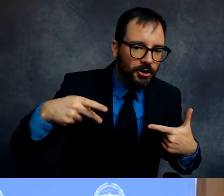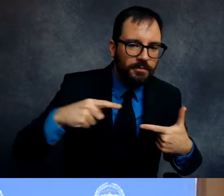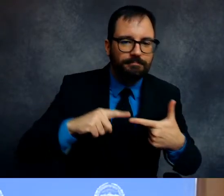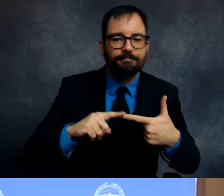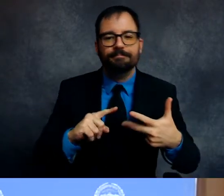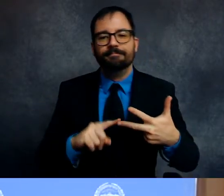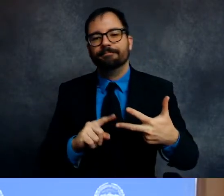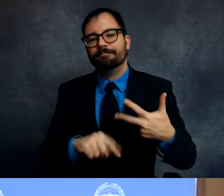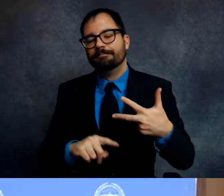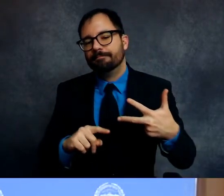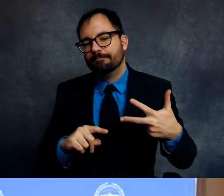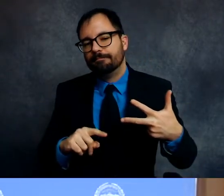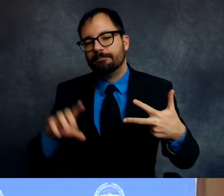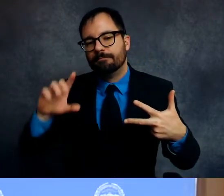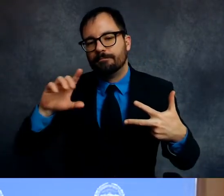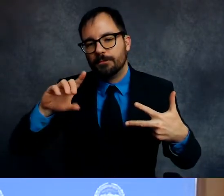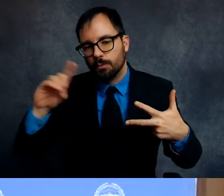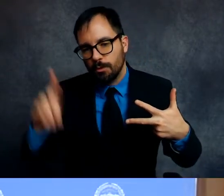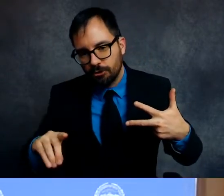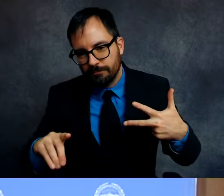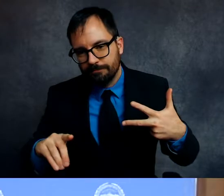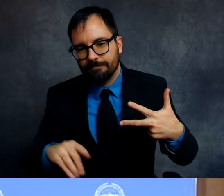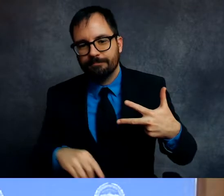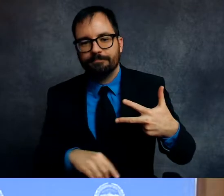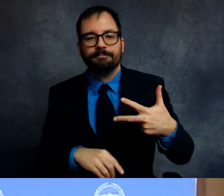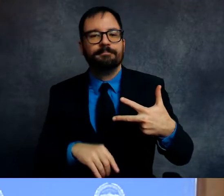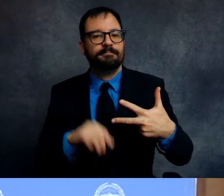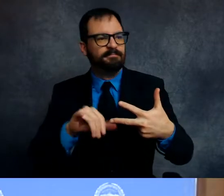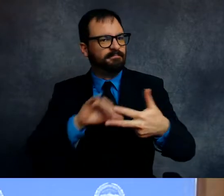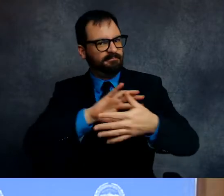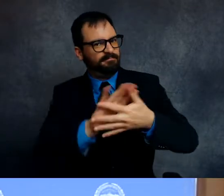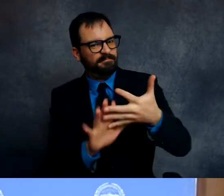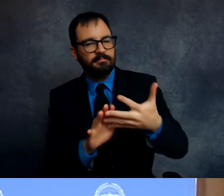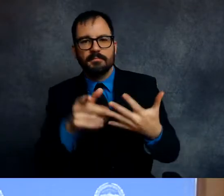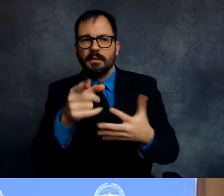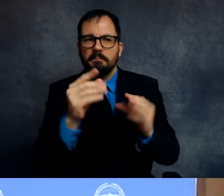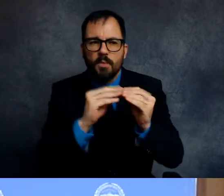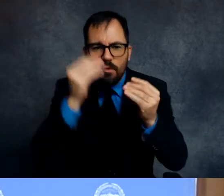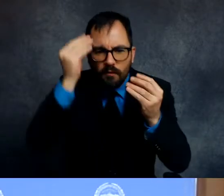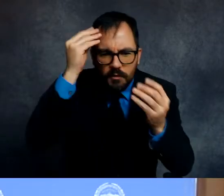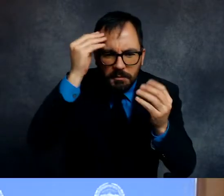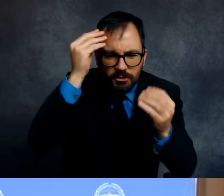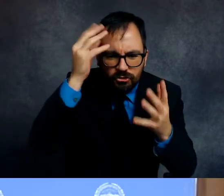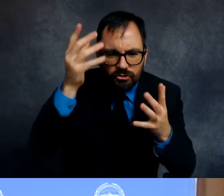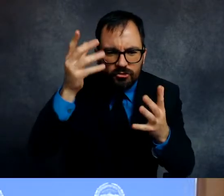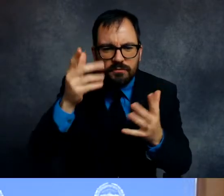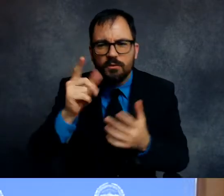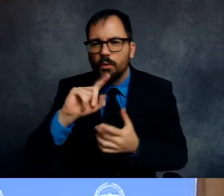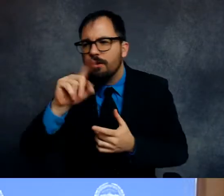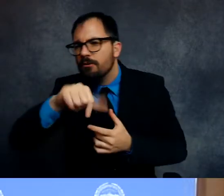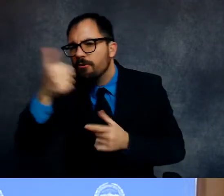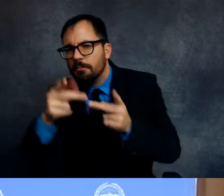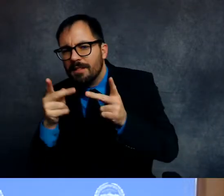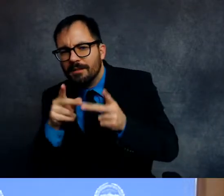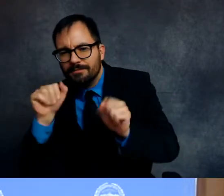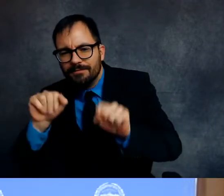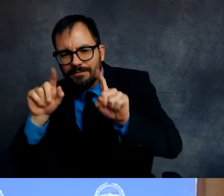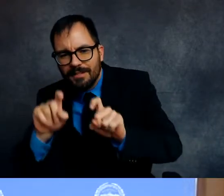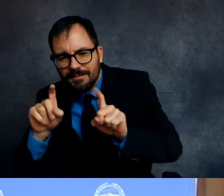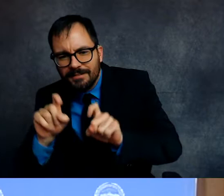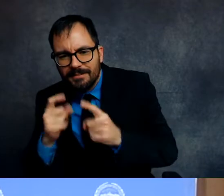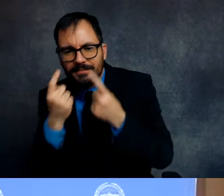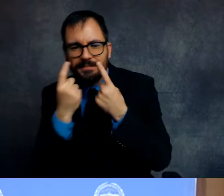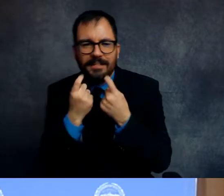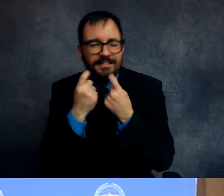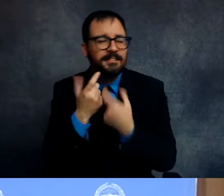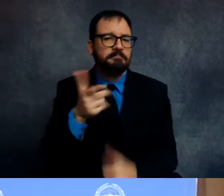Anna Cole Community Center, in the Mildred Haley Apartments, in High Park at the Boston Renaissance Charter School parking lot, in Dorchester at the